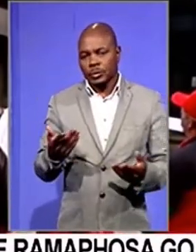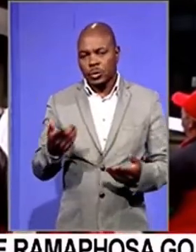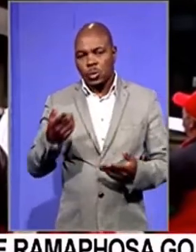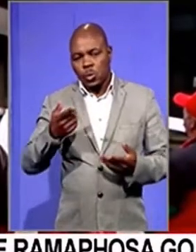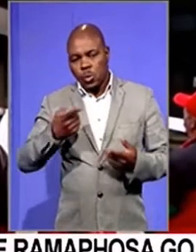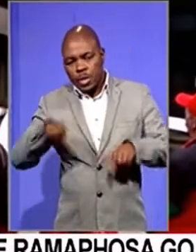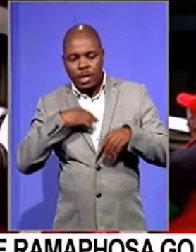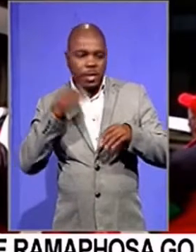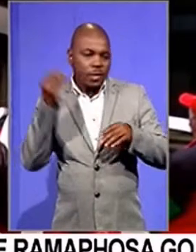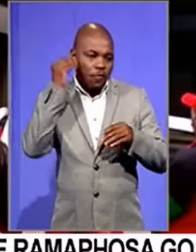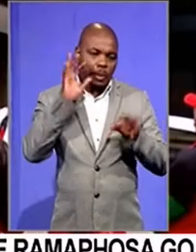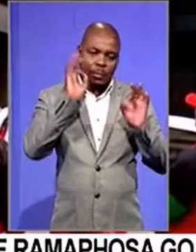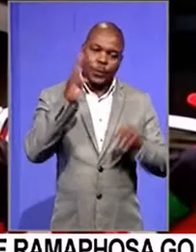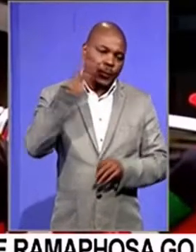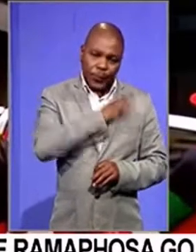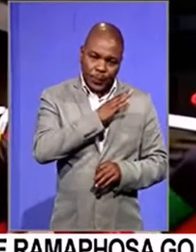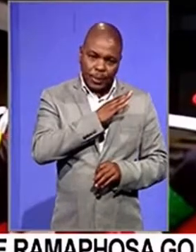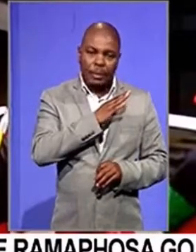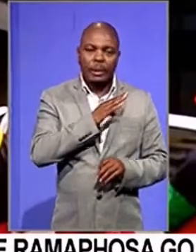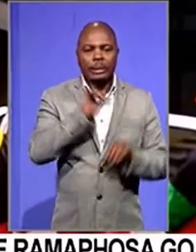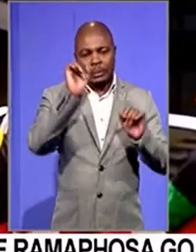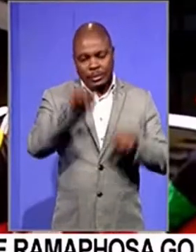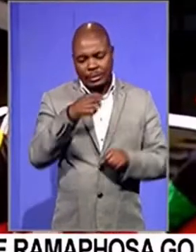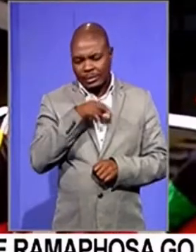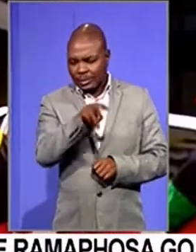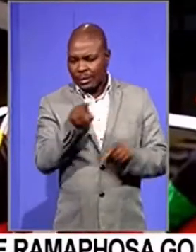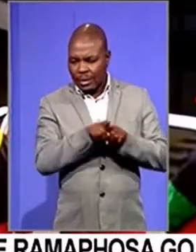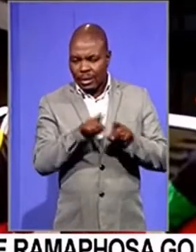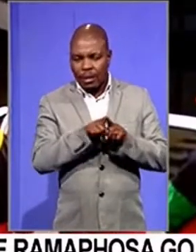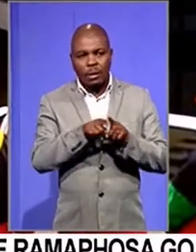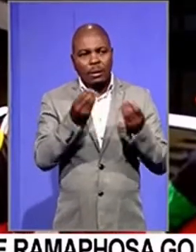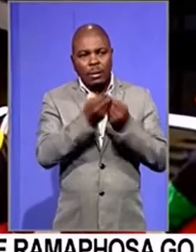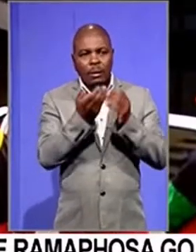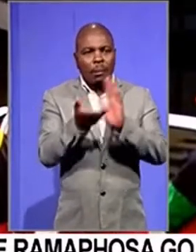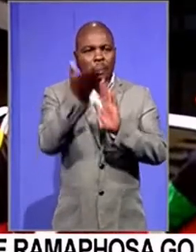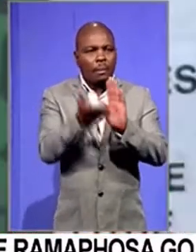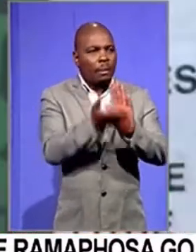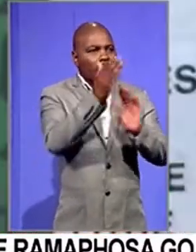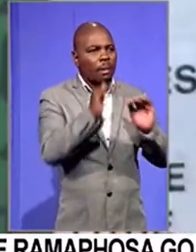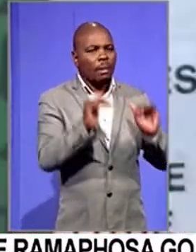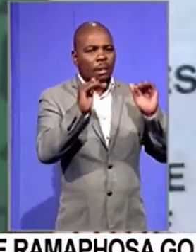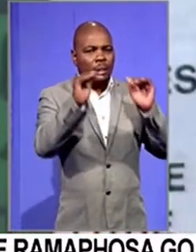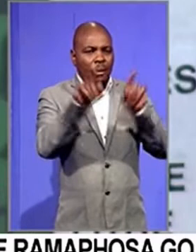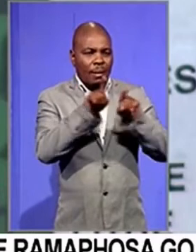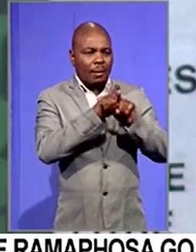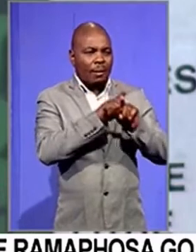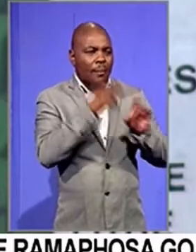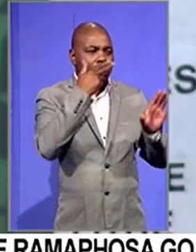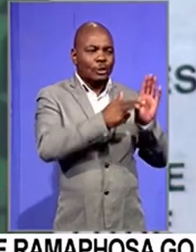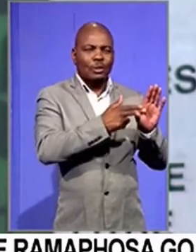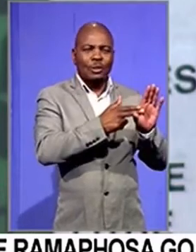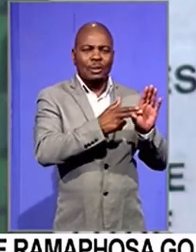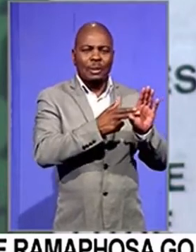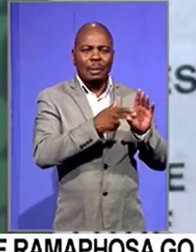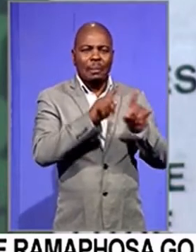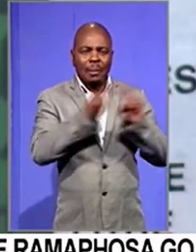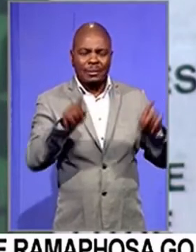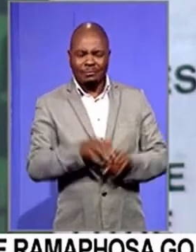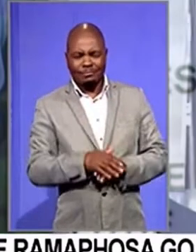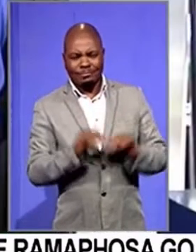actual information, without facts, whether it has been increased to the same level of the petrol price. In other words, are they